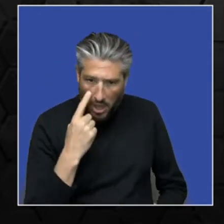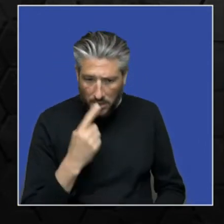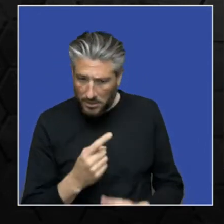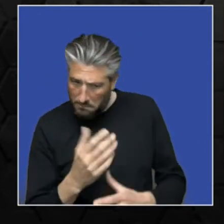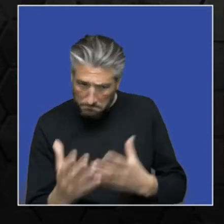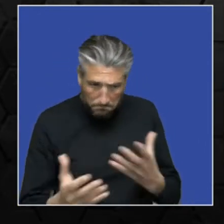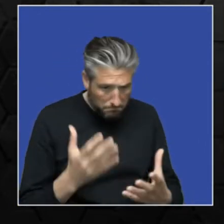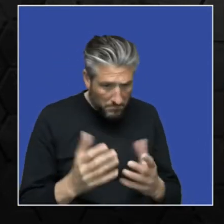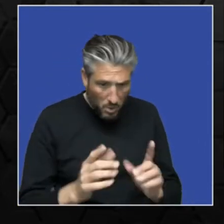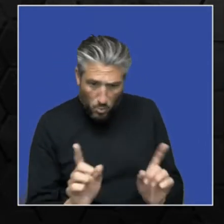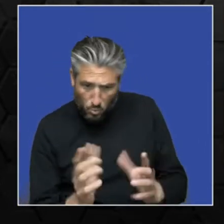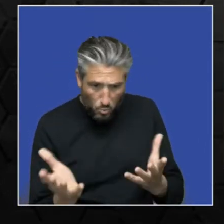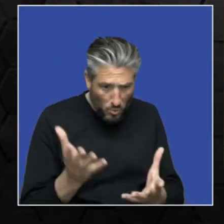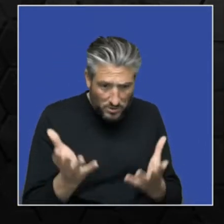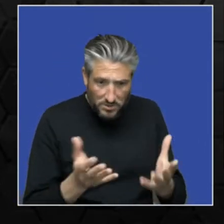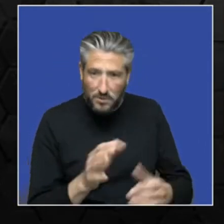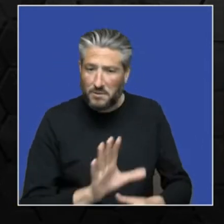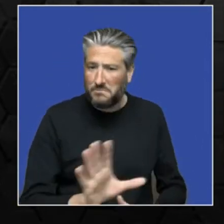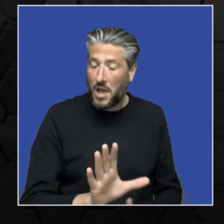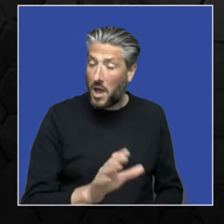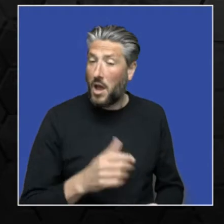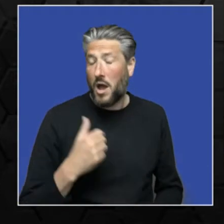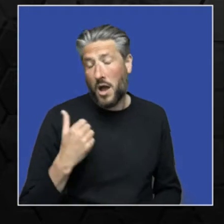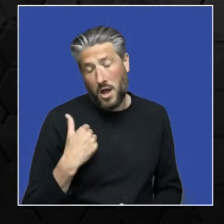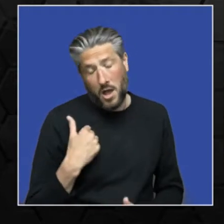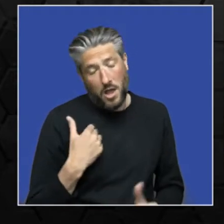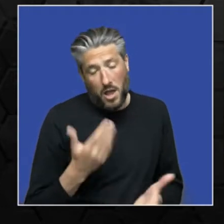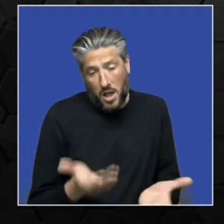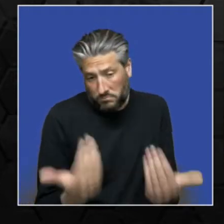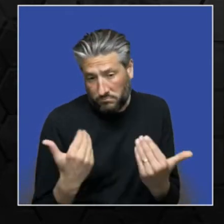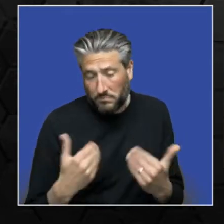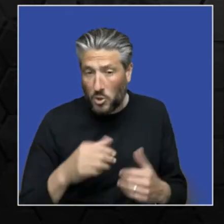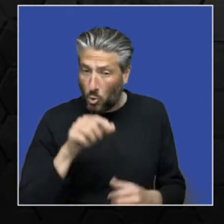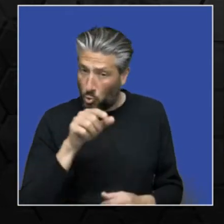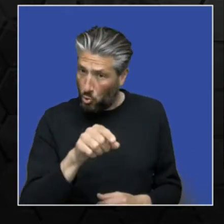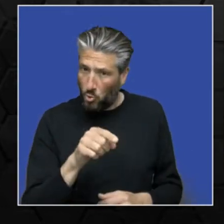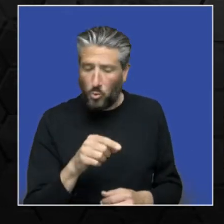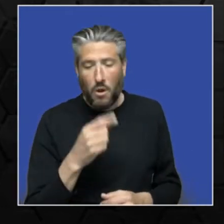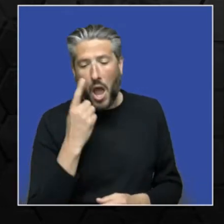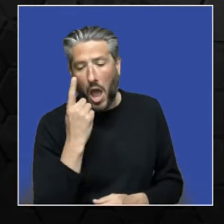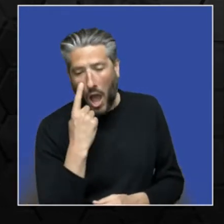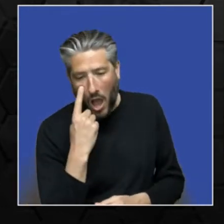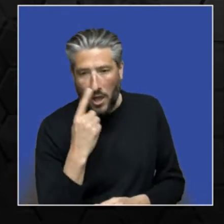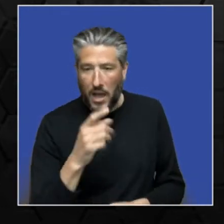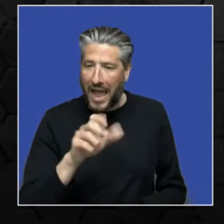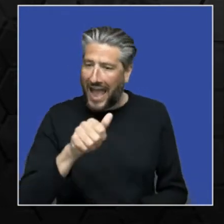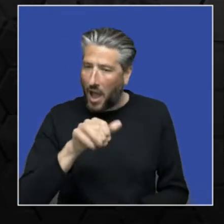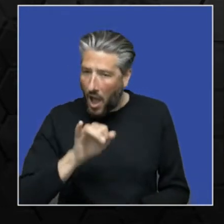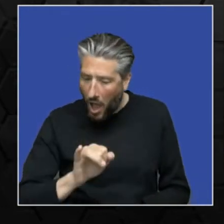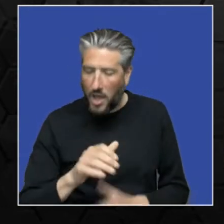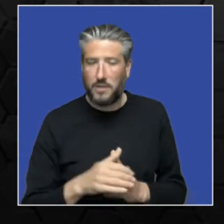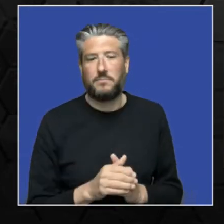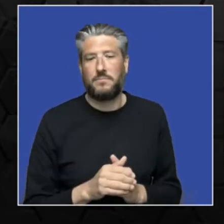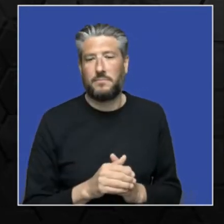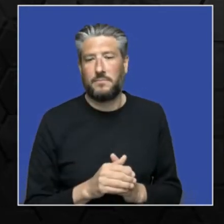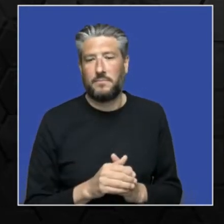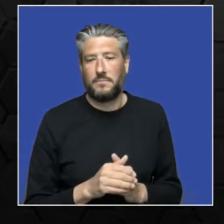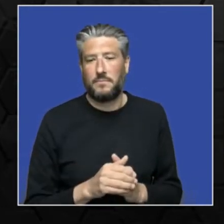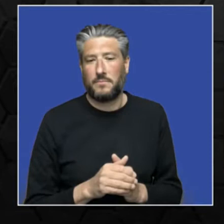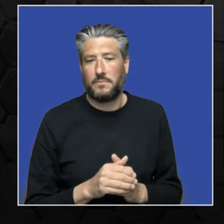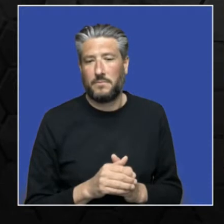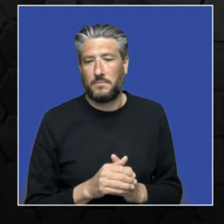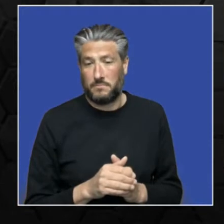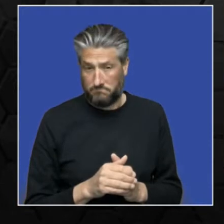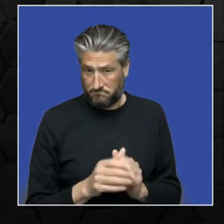definitely that I recommend you guys check out if you're interested in AI, especially in video games.